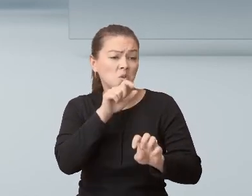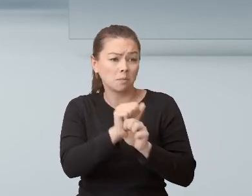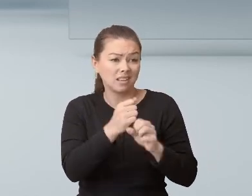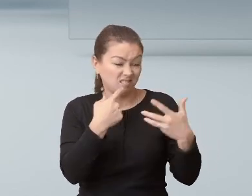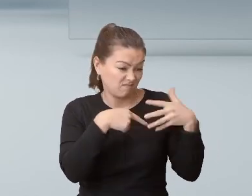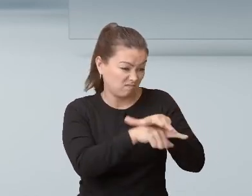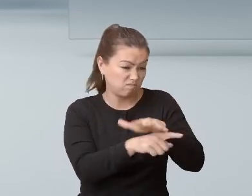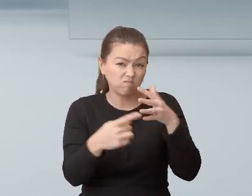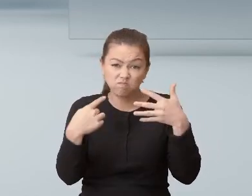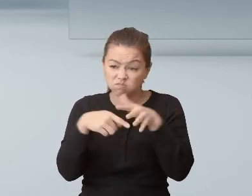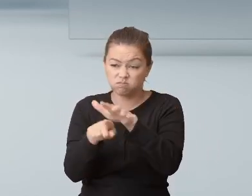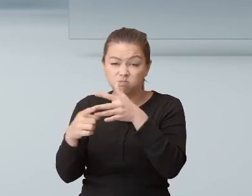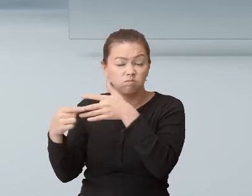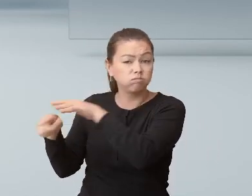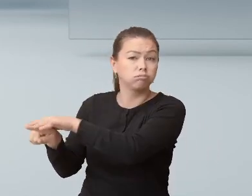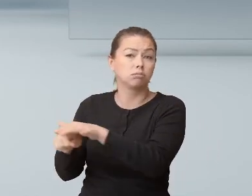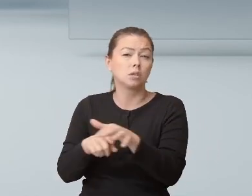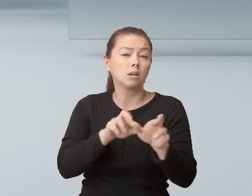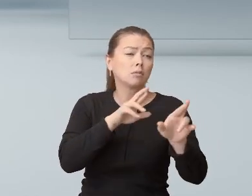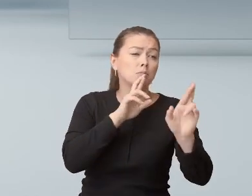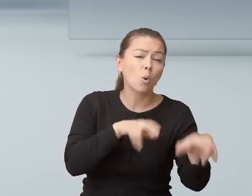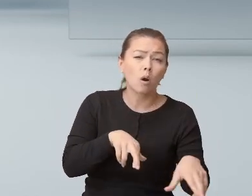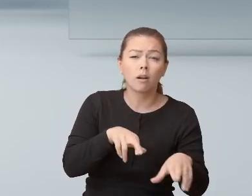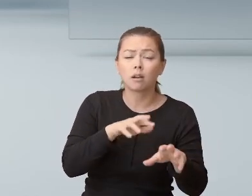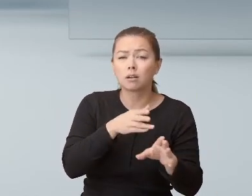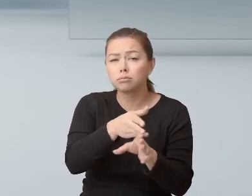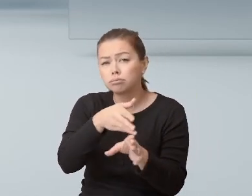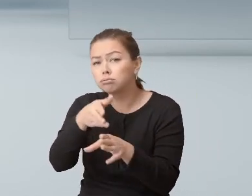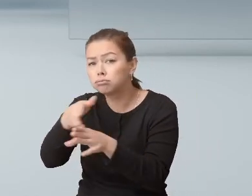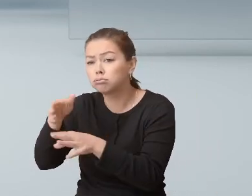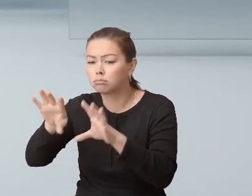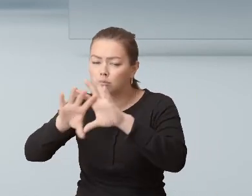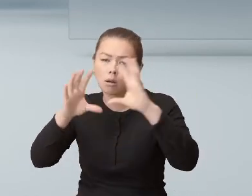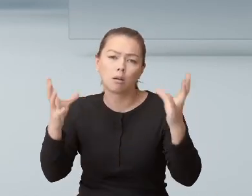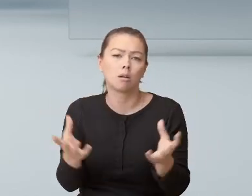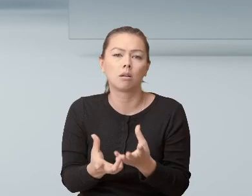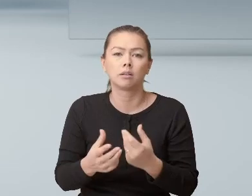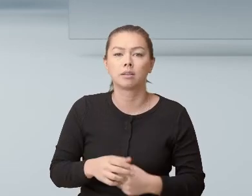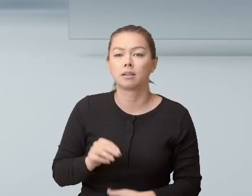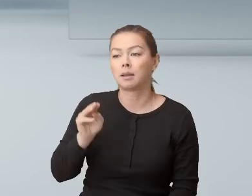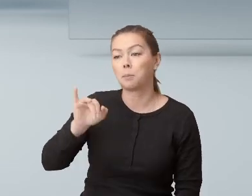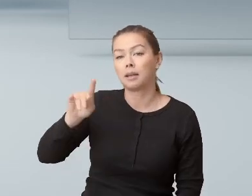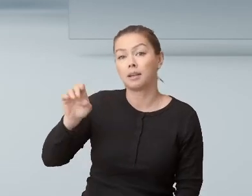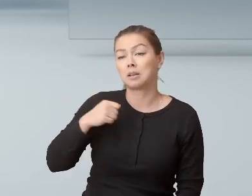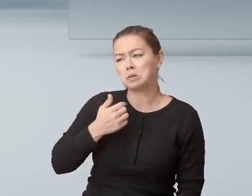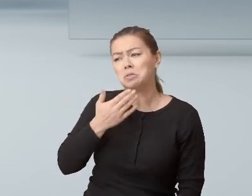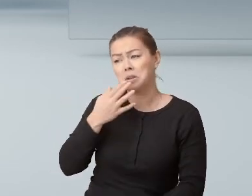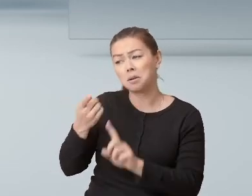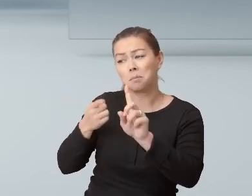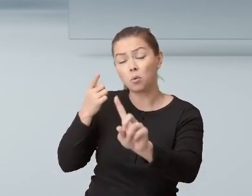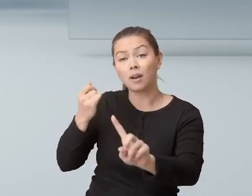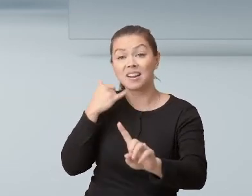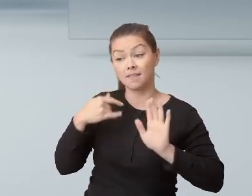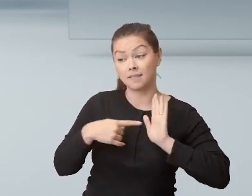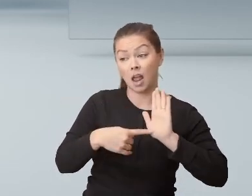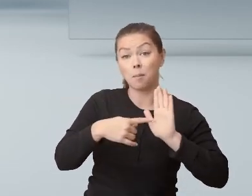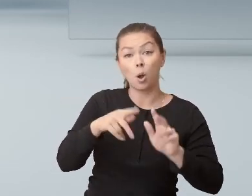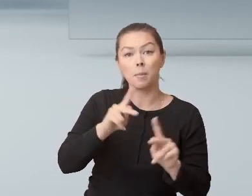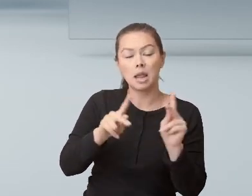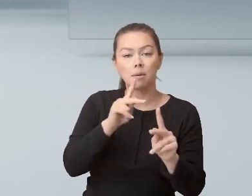reporting. Yeah, that's a real good point. When we show those demos, people always want to see more and more and more of it because you give them a taste of it.